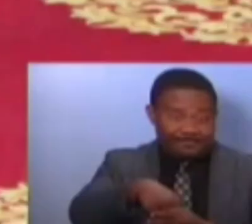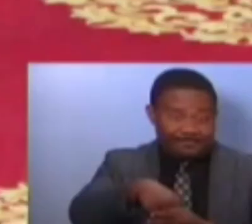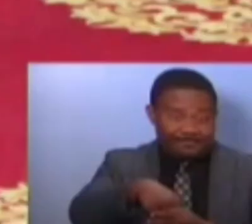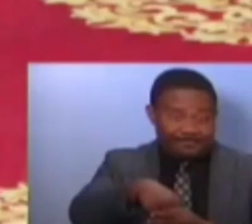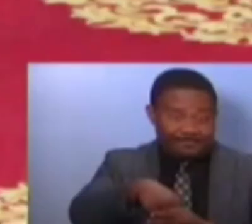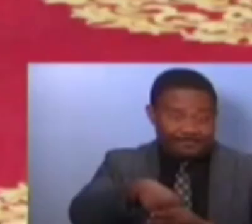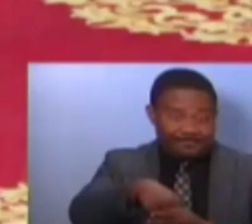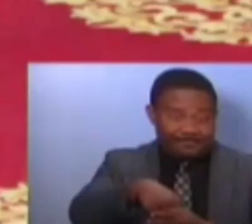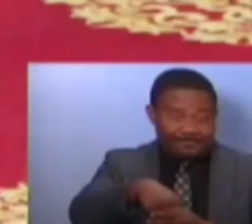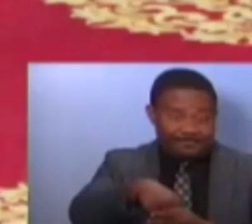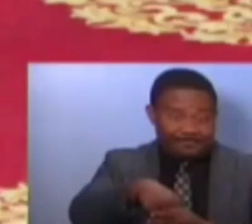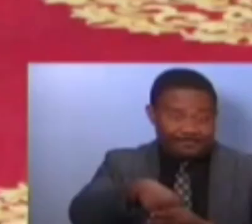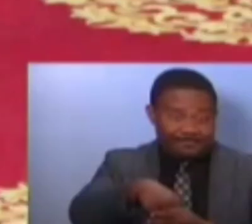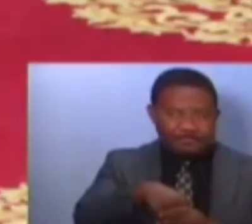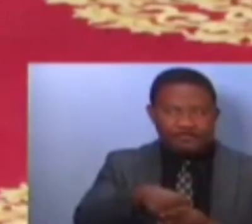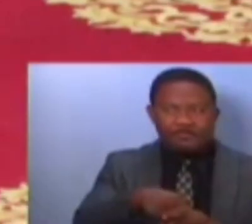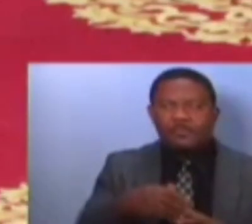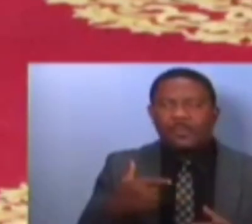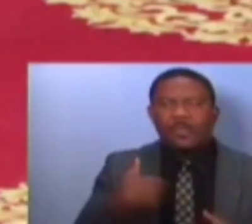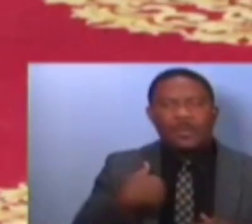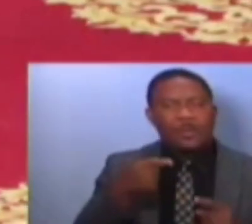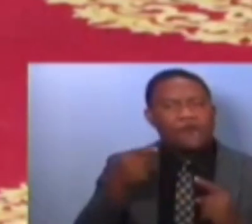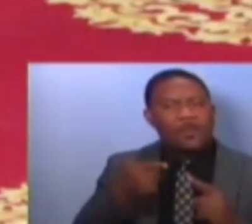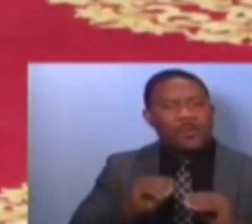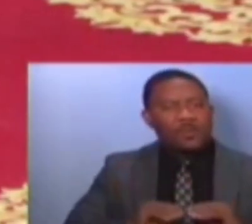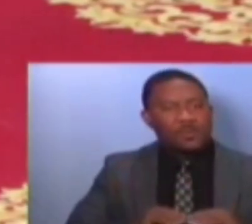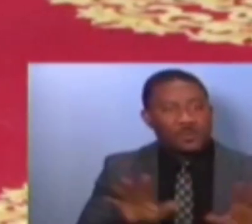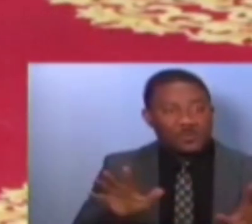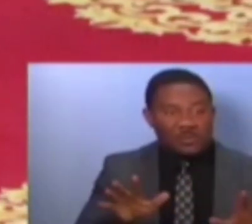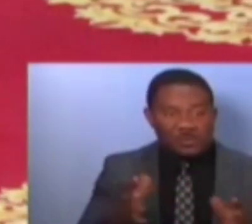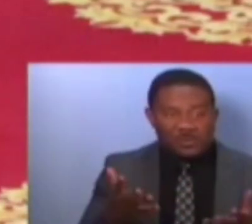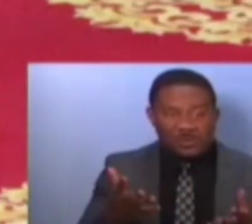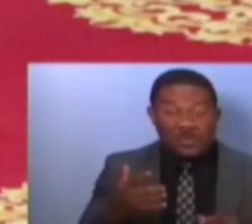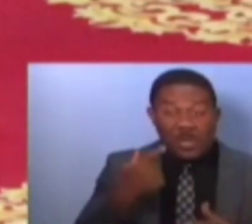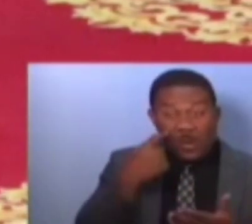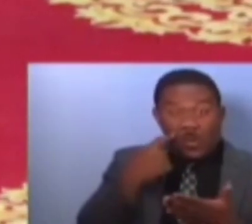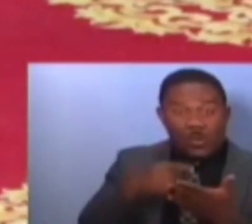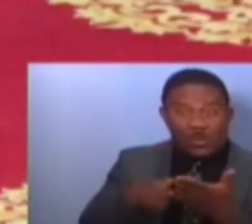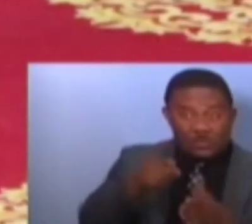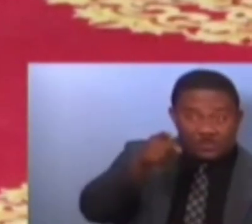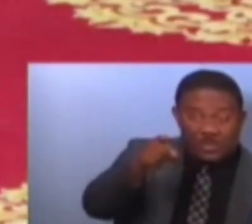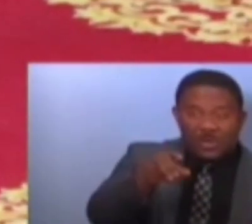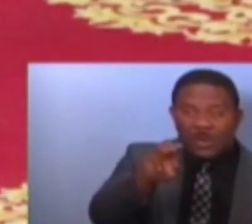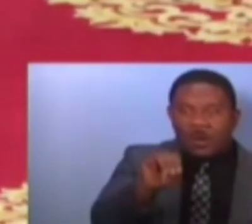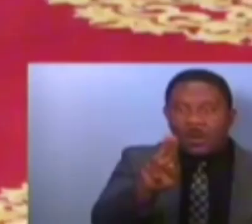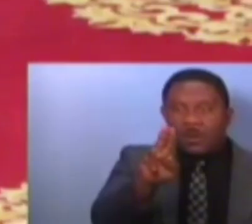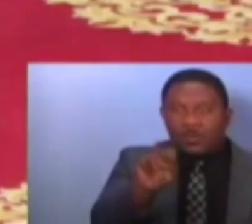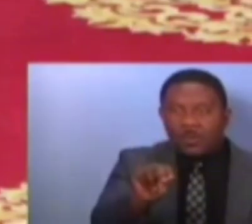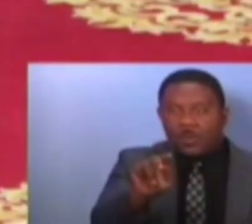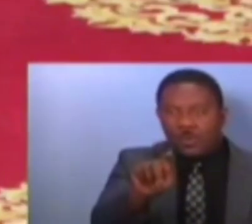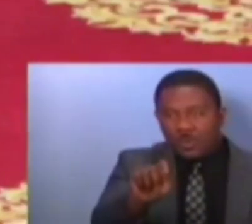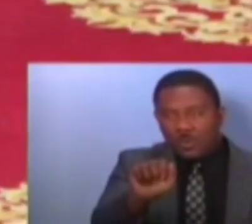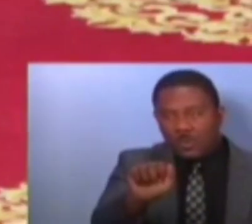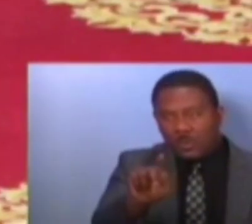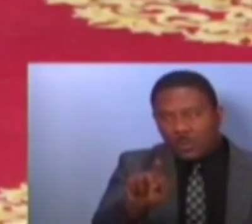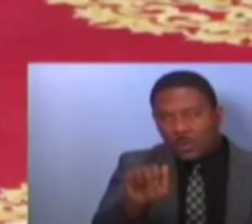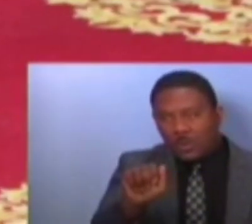to the floor of the House. Let me make that point. In doing so, I recognize Honorable Muntaka.